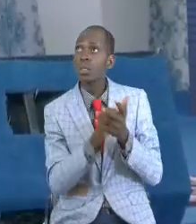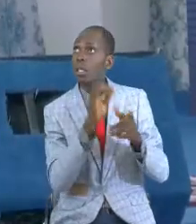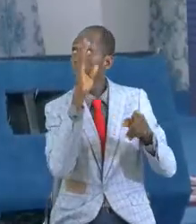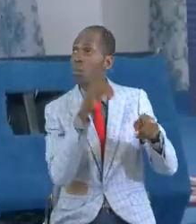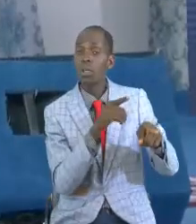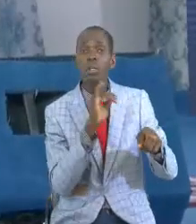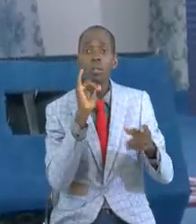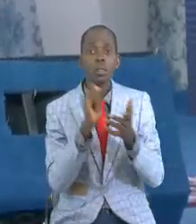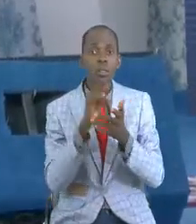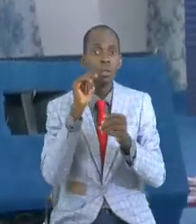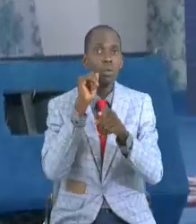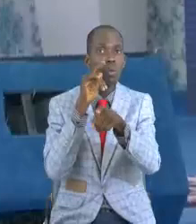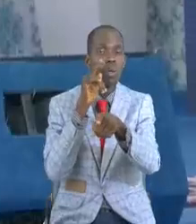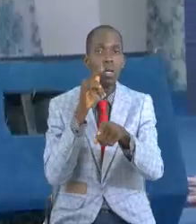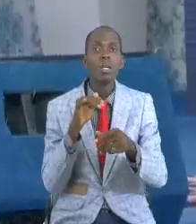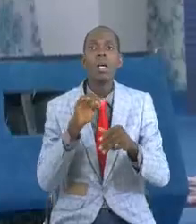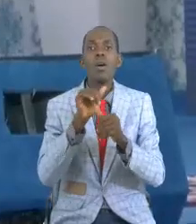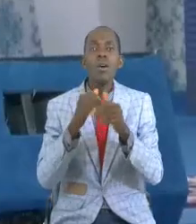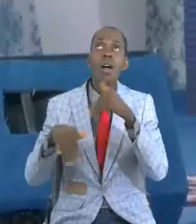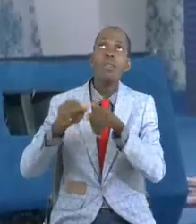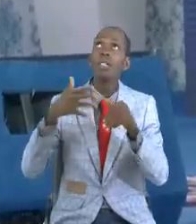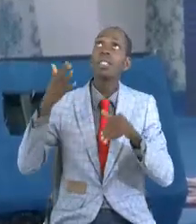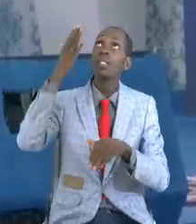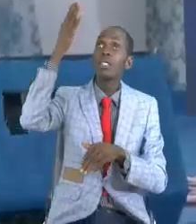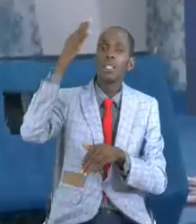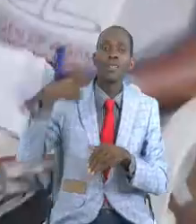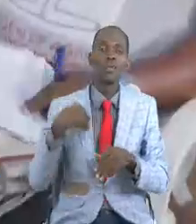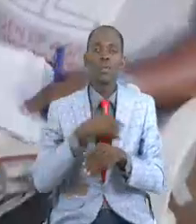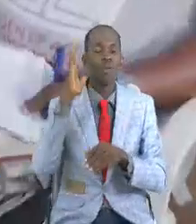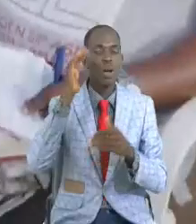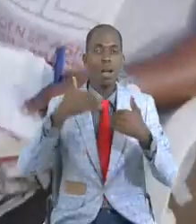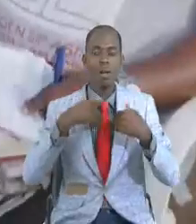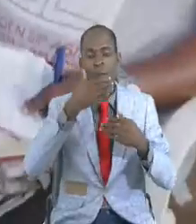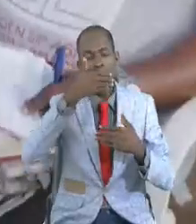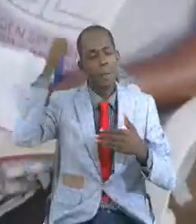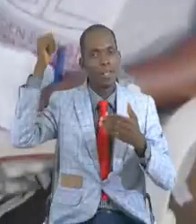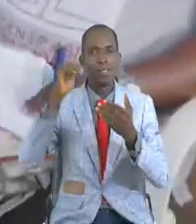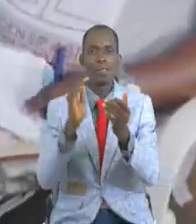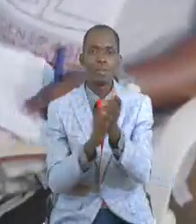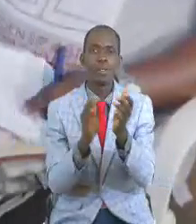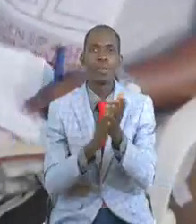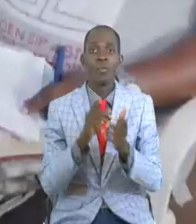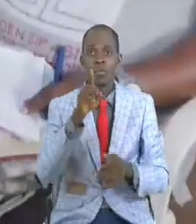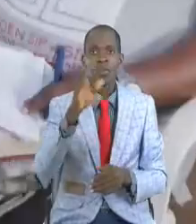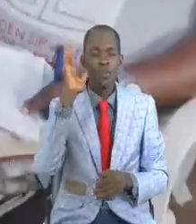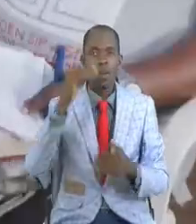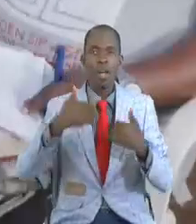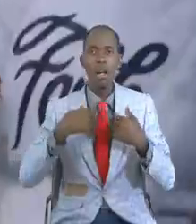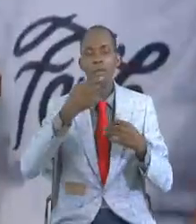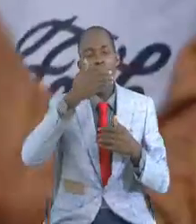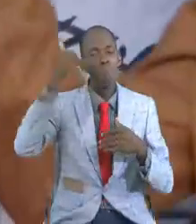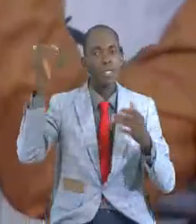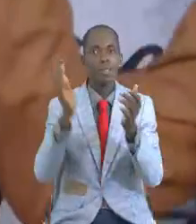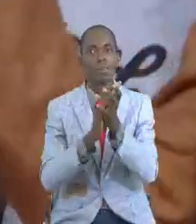woman? Over there, we're going to have the best commendation. and you will have the best